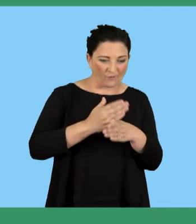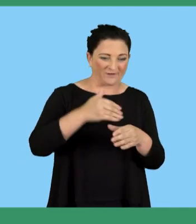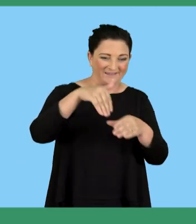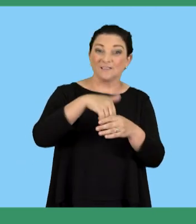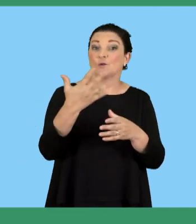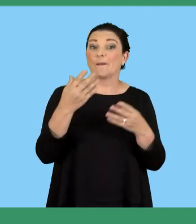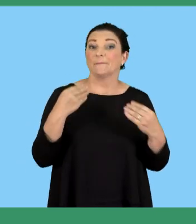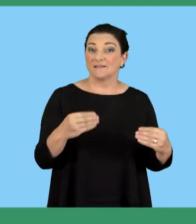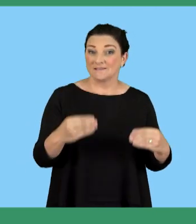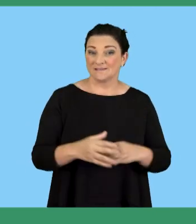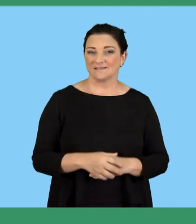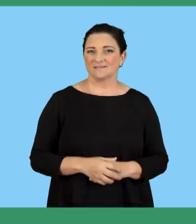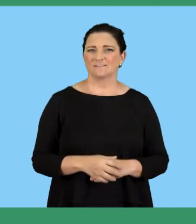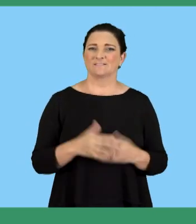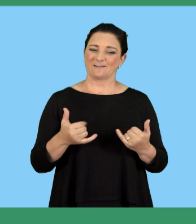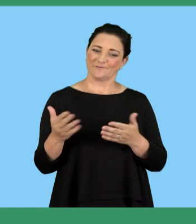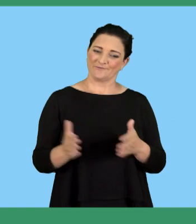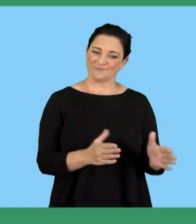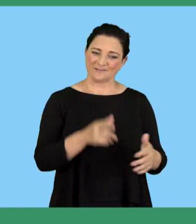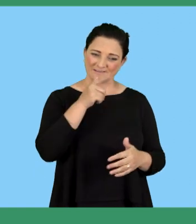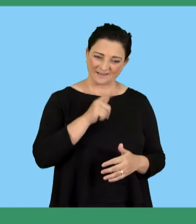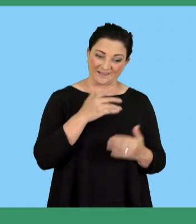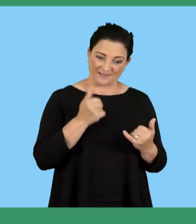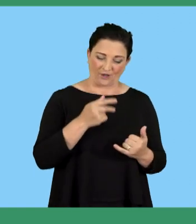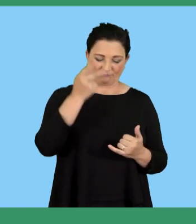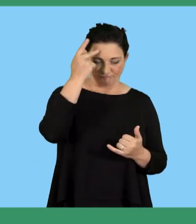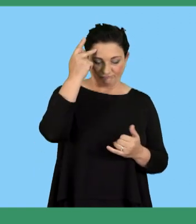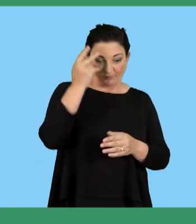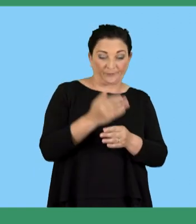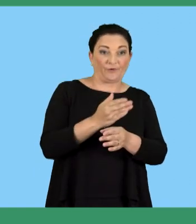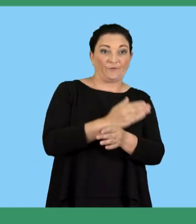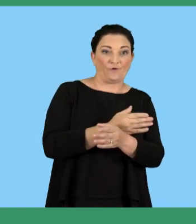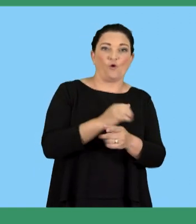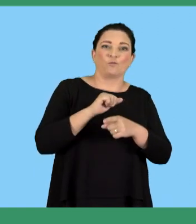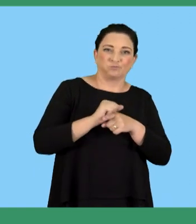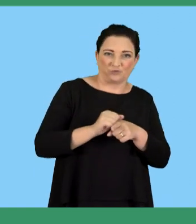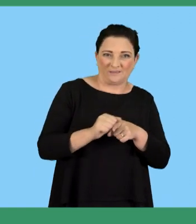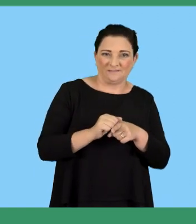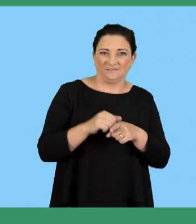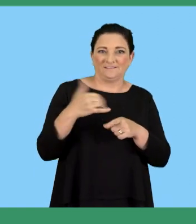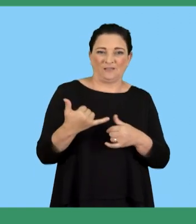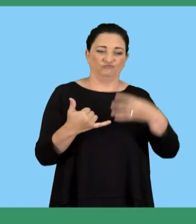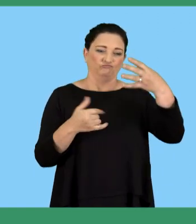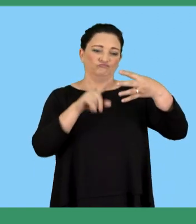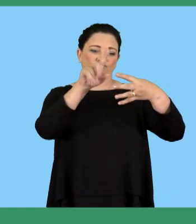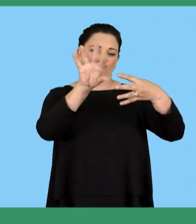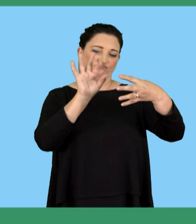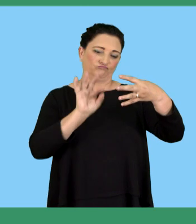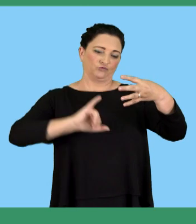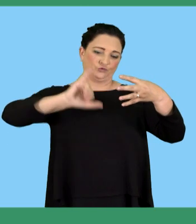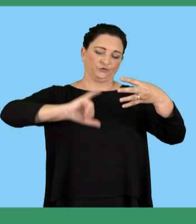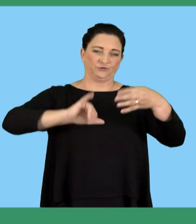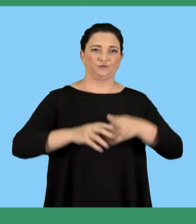workers inside the business. So with that being said, let us check our pre-knowledge practice, which now is our multiple choice